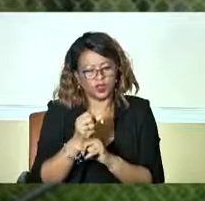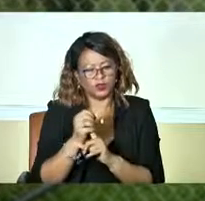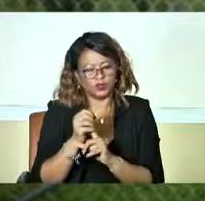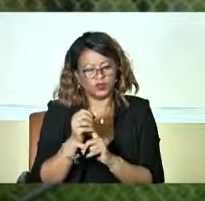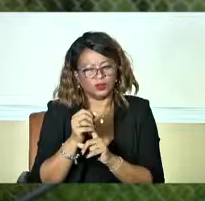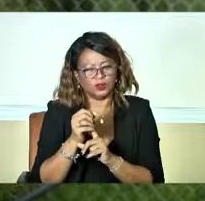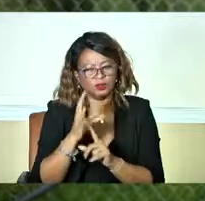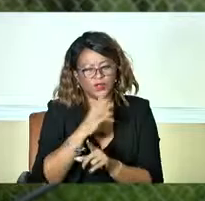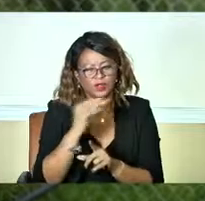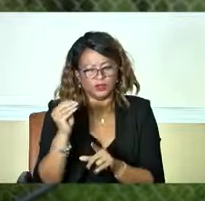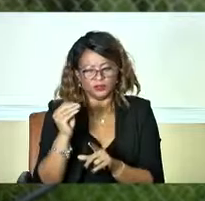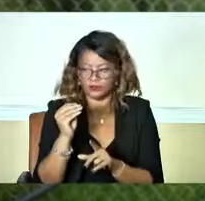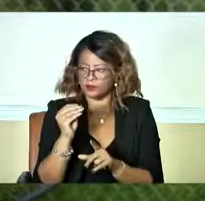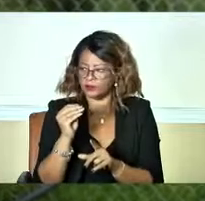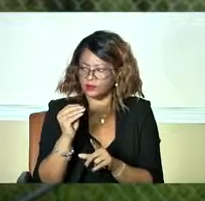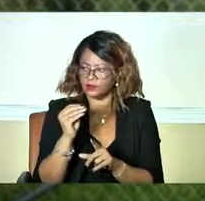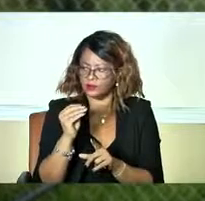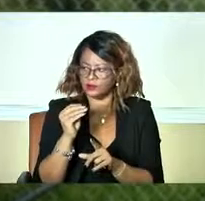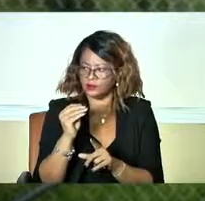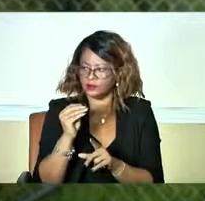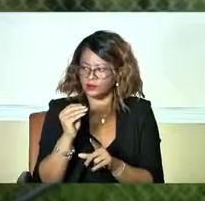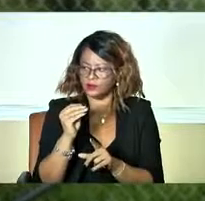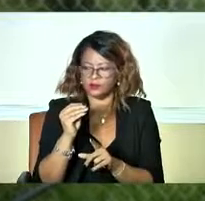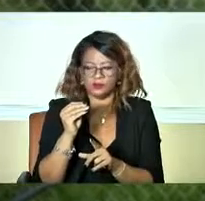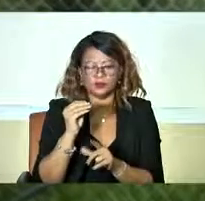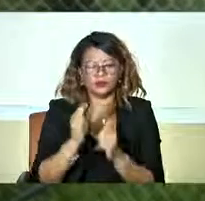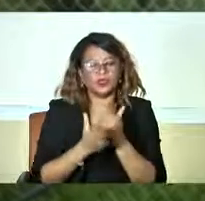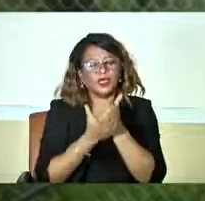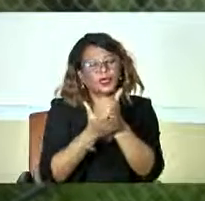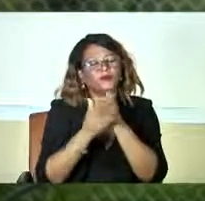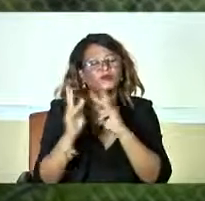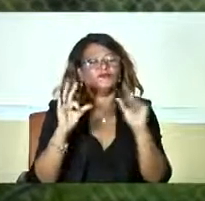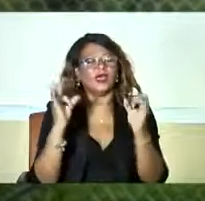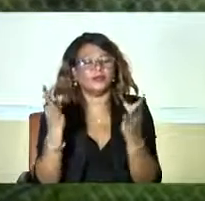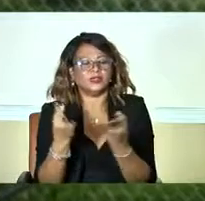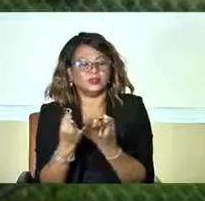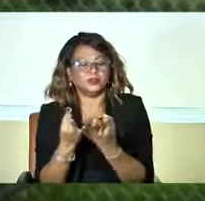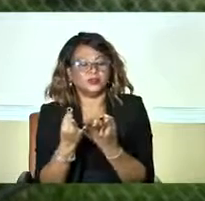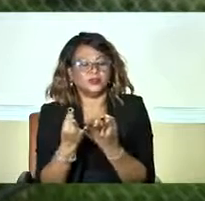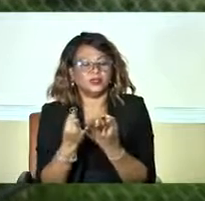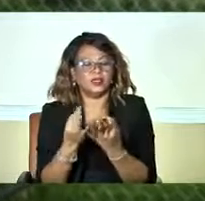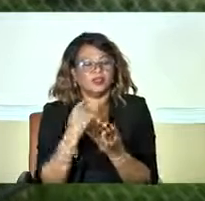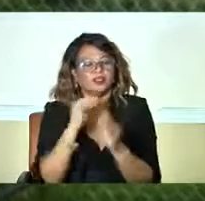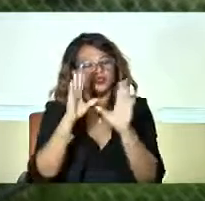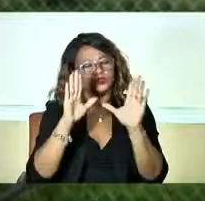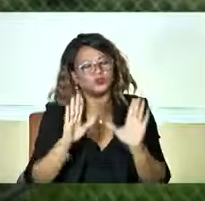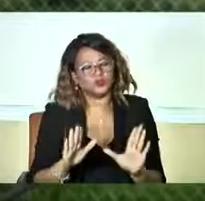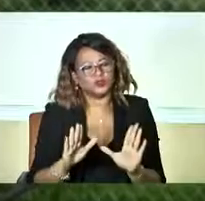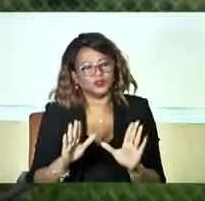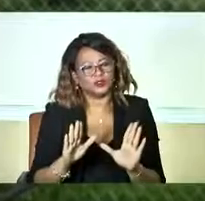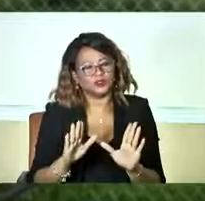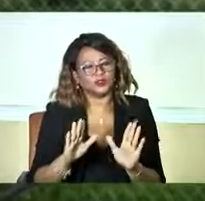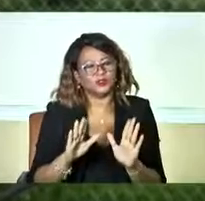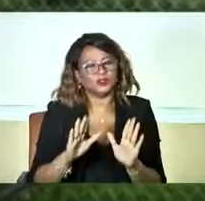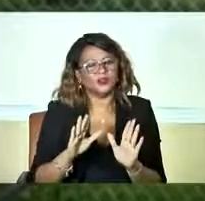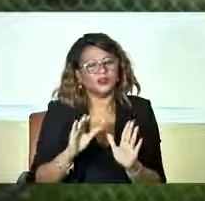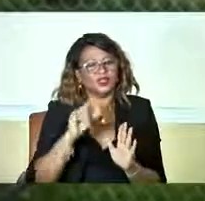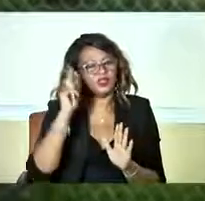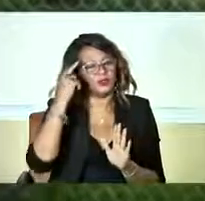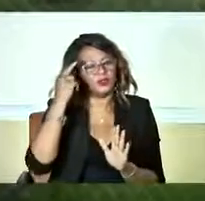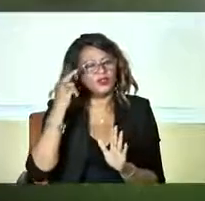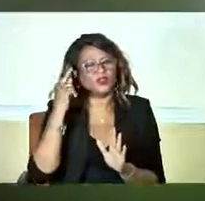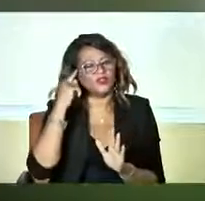and anything to help families. I think this is one of the greatest initiatives the government could ever think